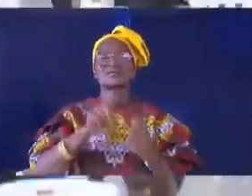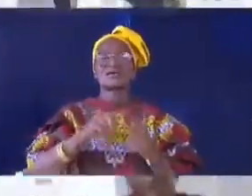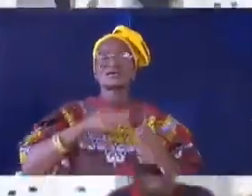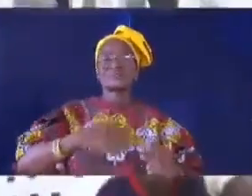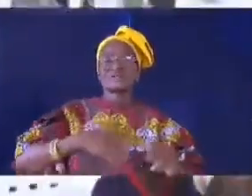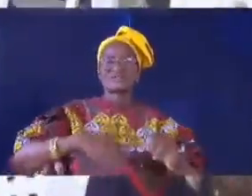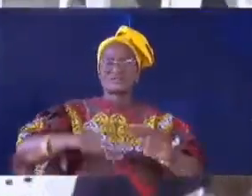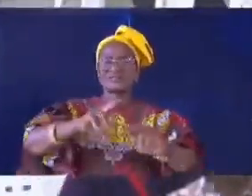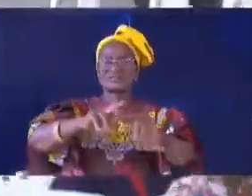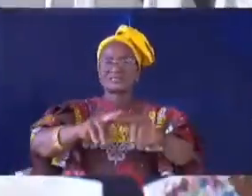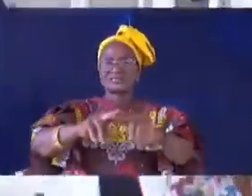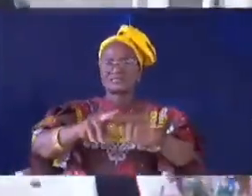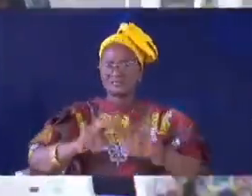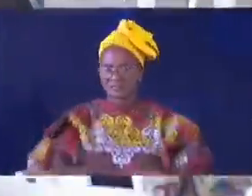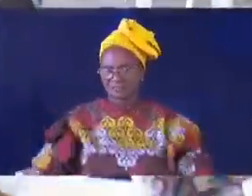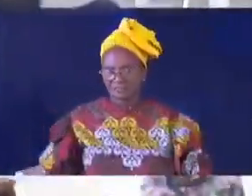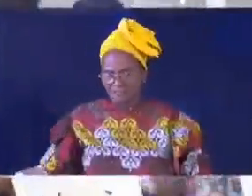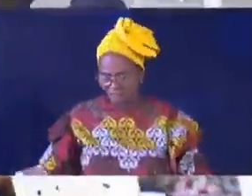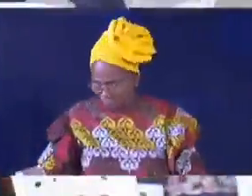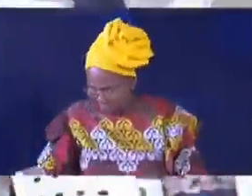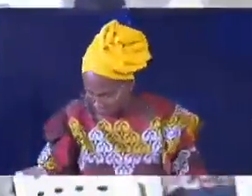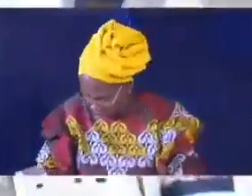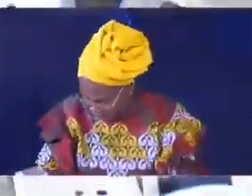be seated.